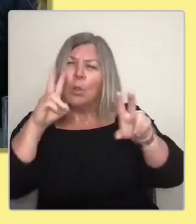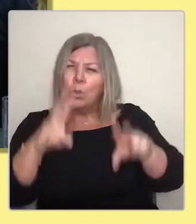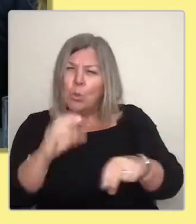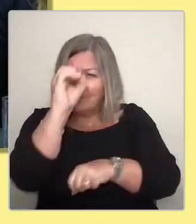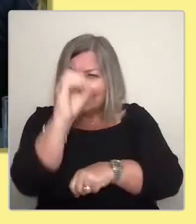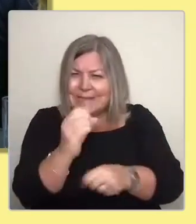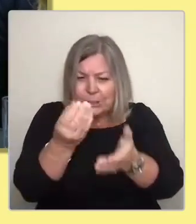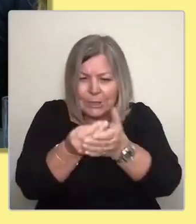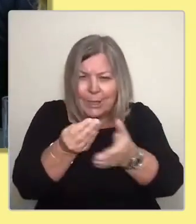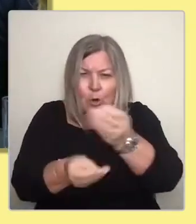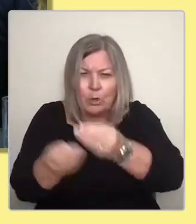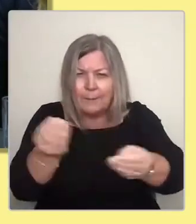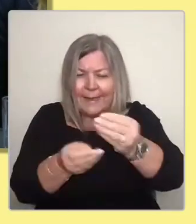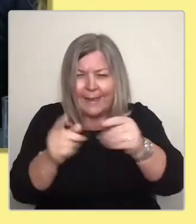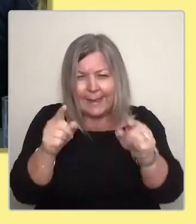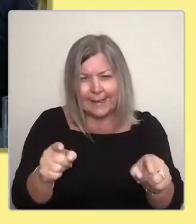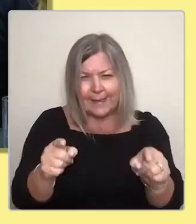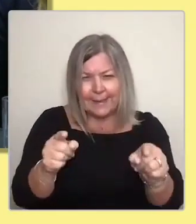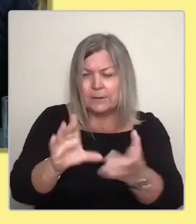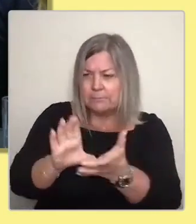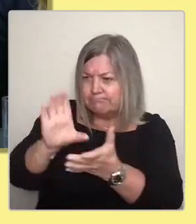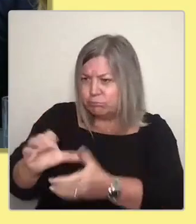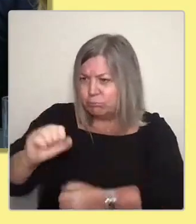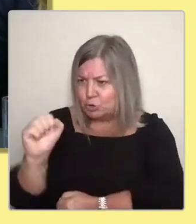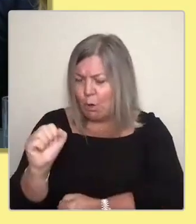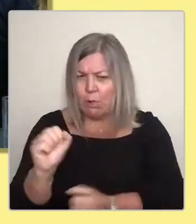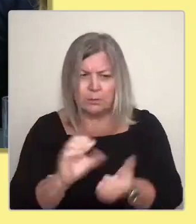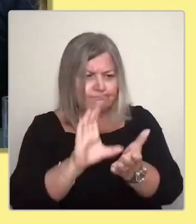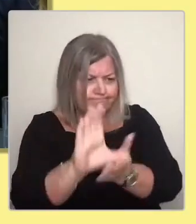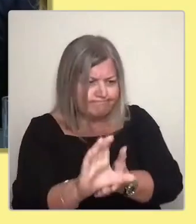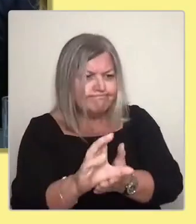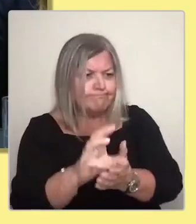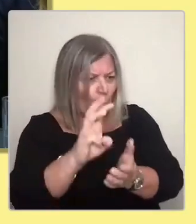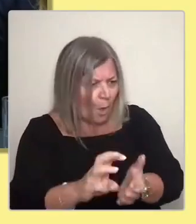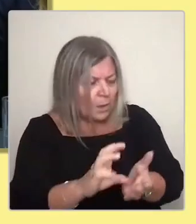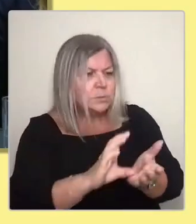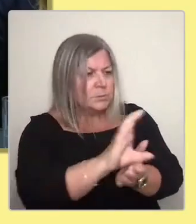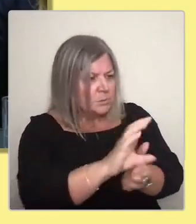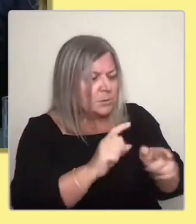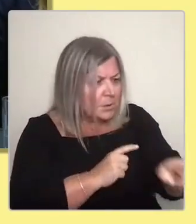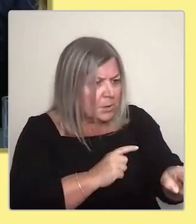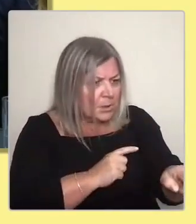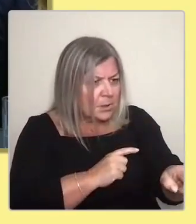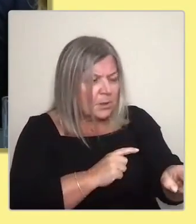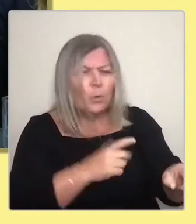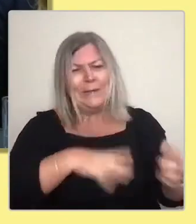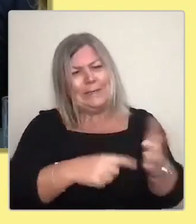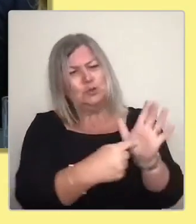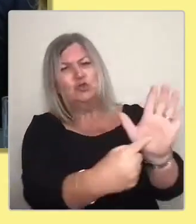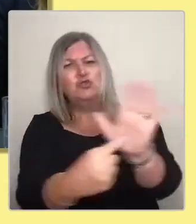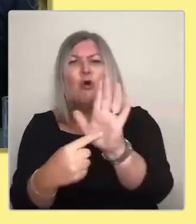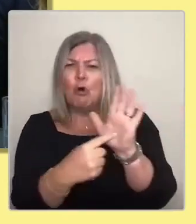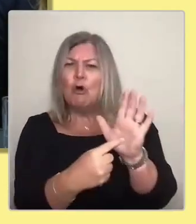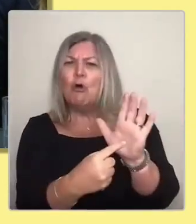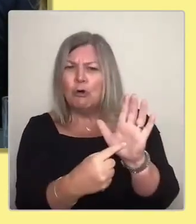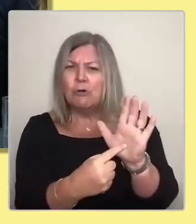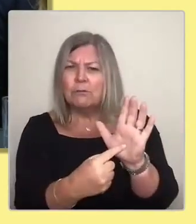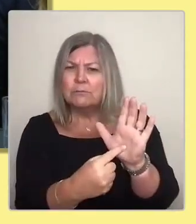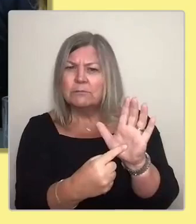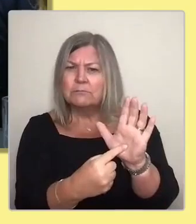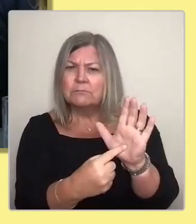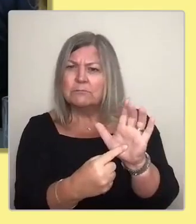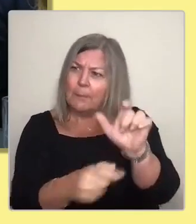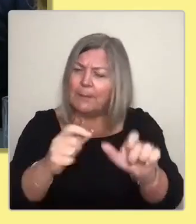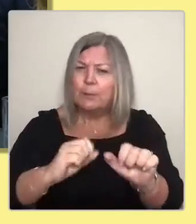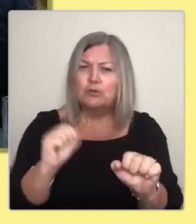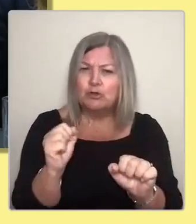Scotland time and time again. But you're absolutely right, because we need to spell that out to people. It's not enough to just publish a